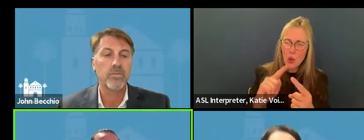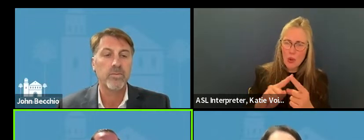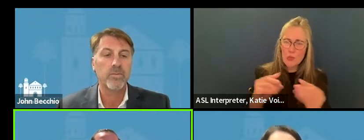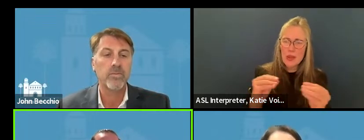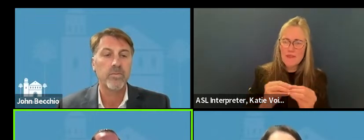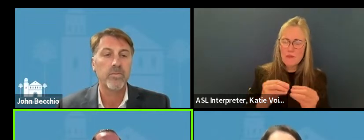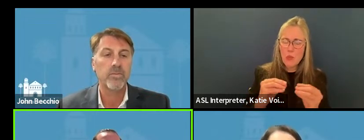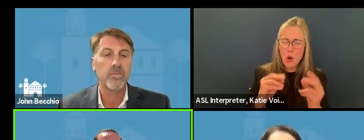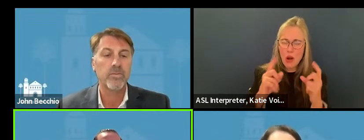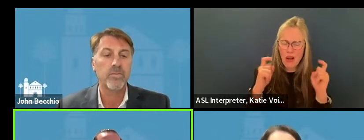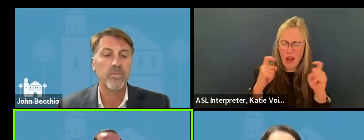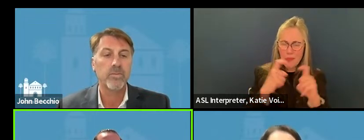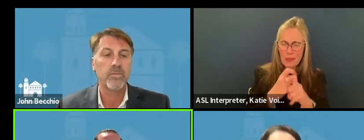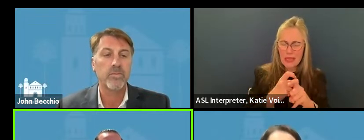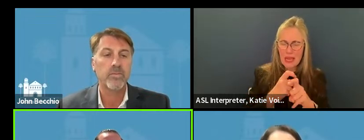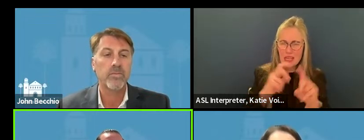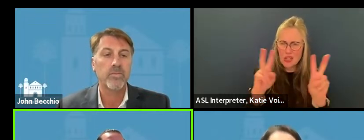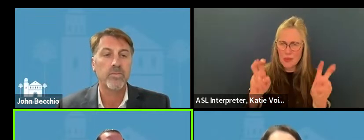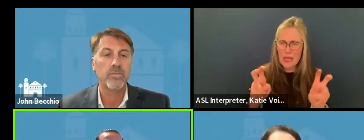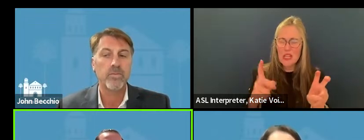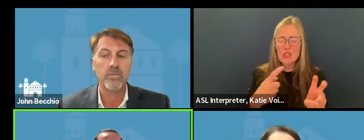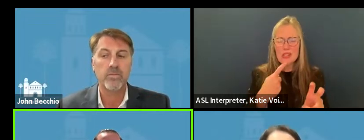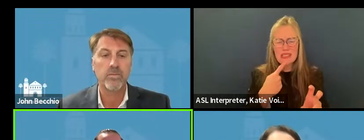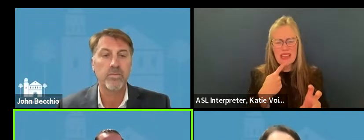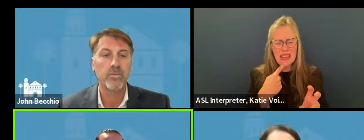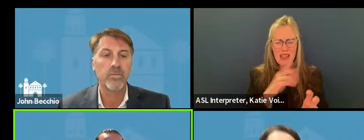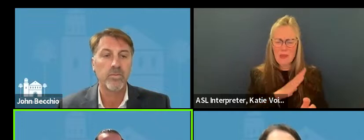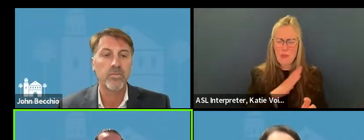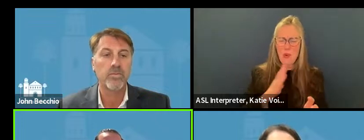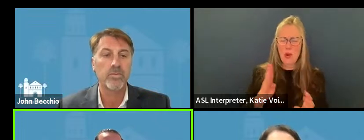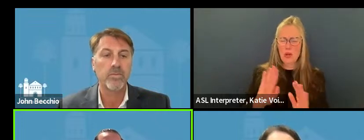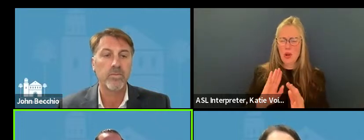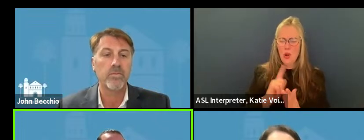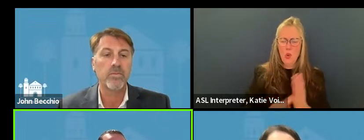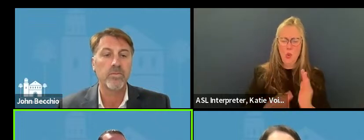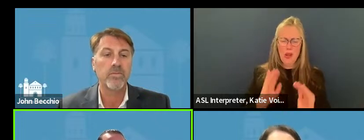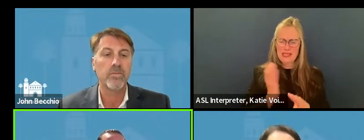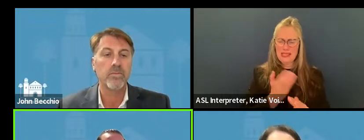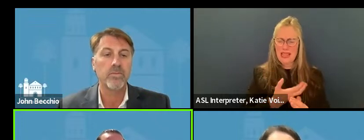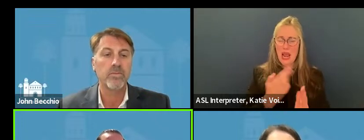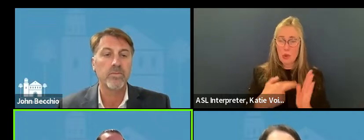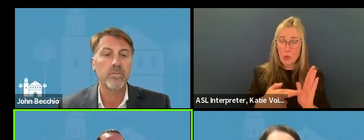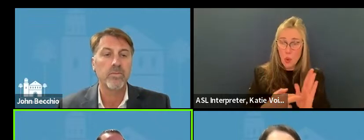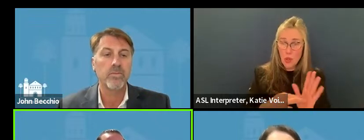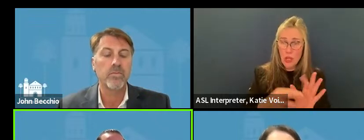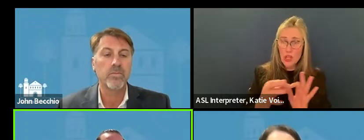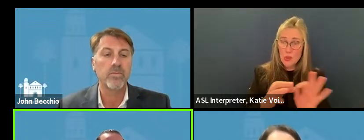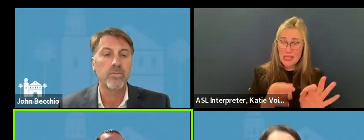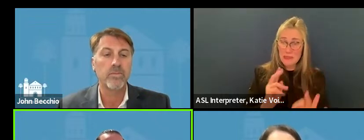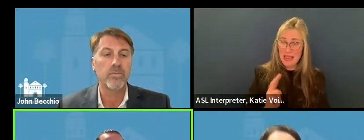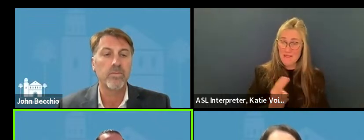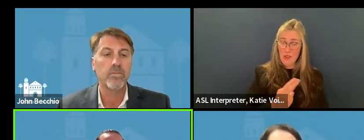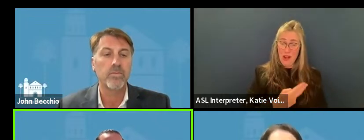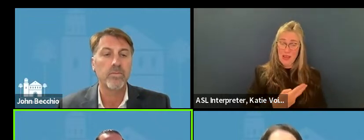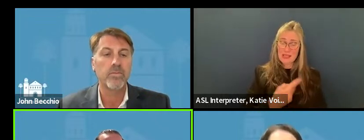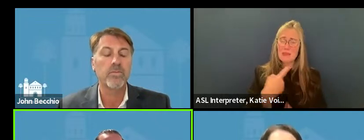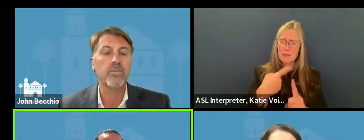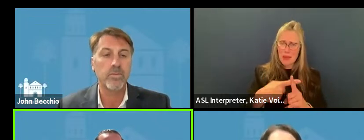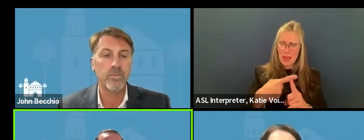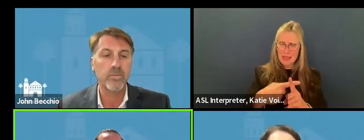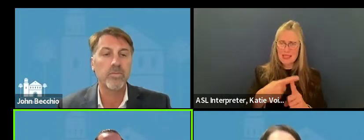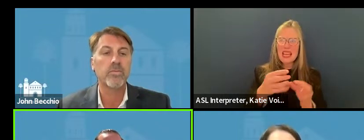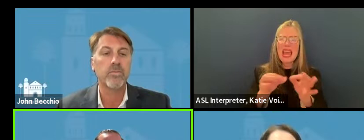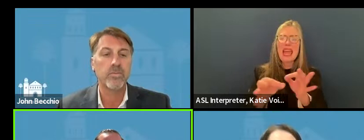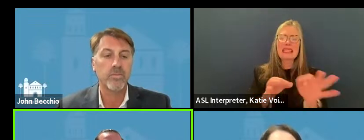topics, especially talking about what is the role of the board, not only for us, but especially for the expectations of the community when they